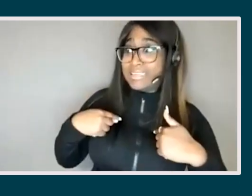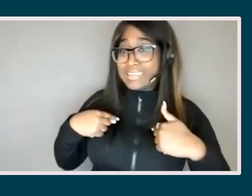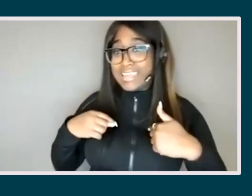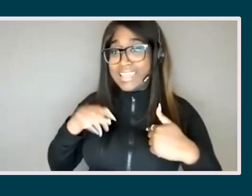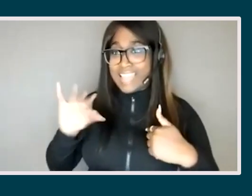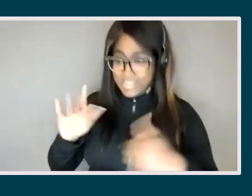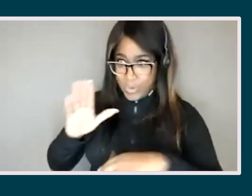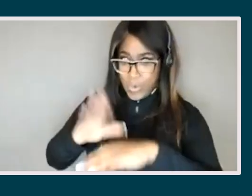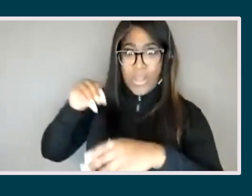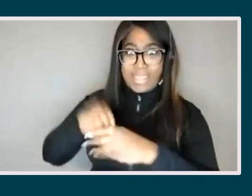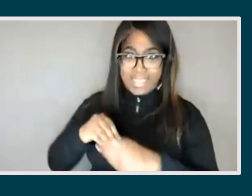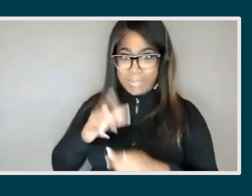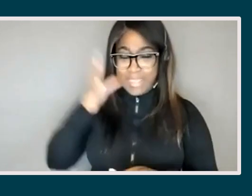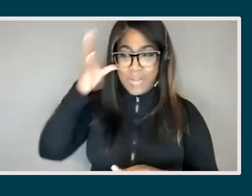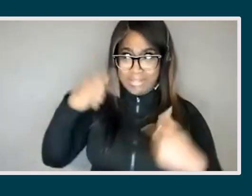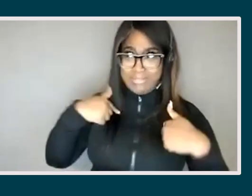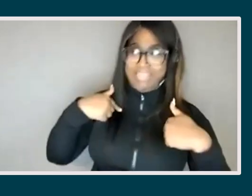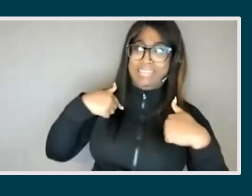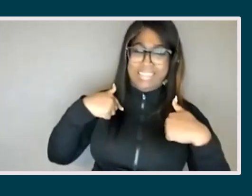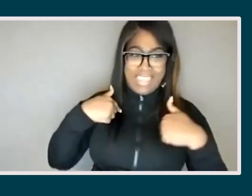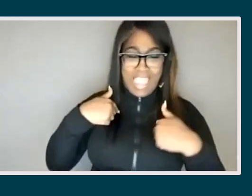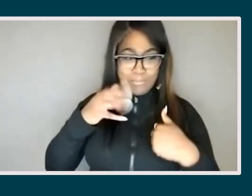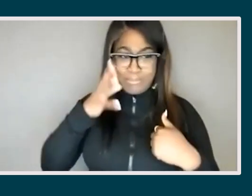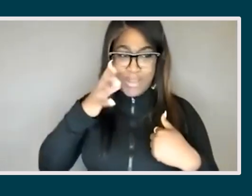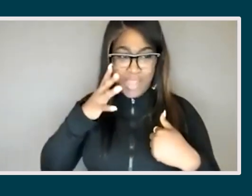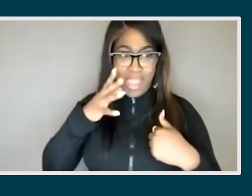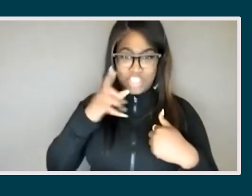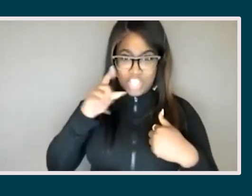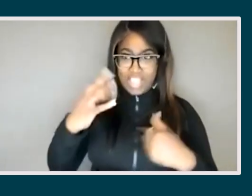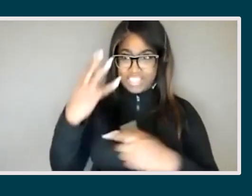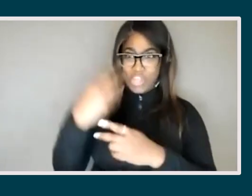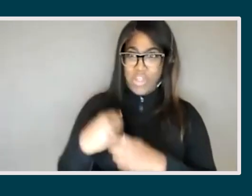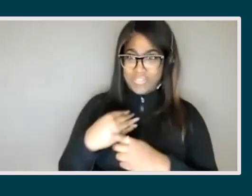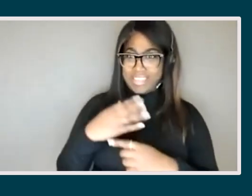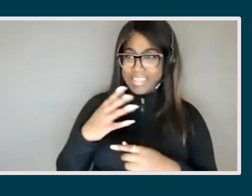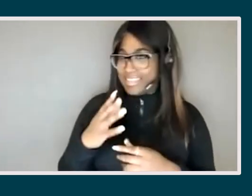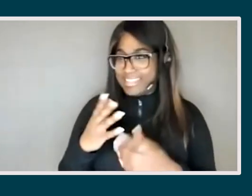parent, like, I'm one of the parents, I'm on the call. Should I shut my camera off now?